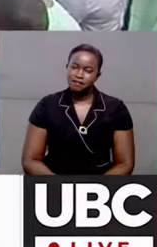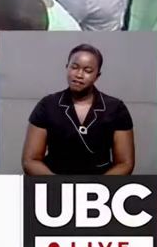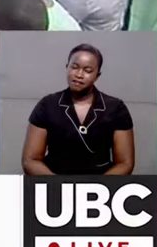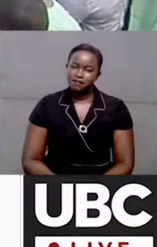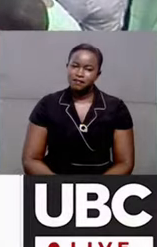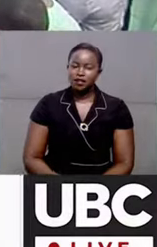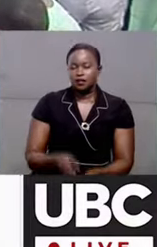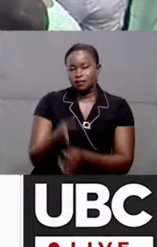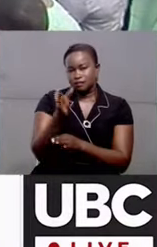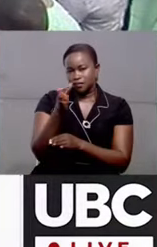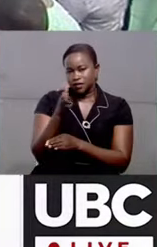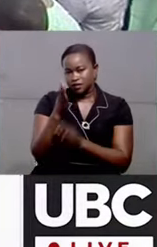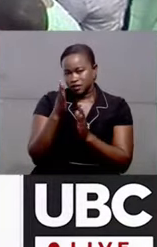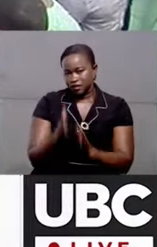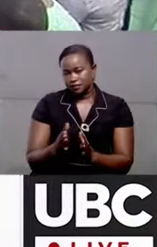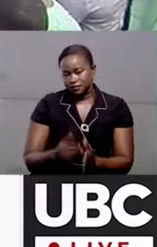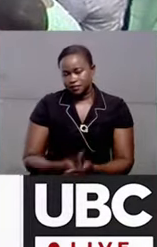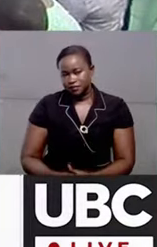Minister.